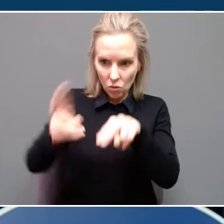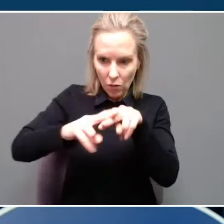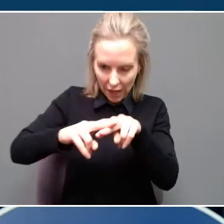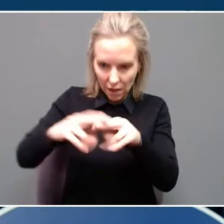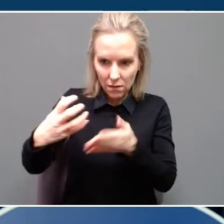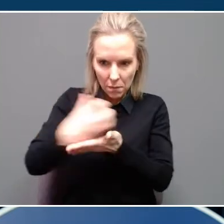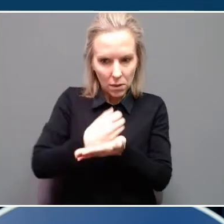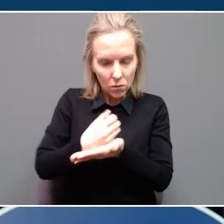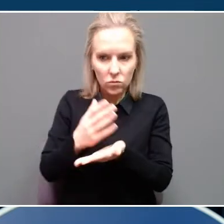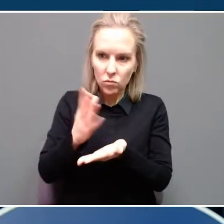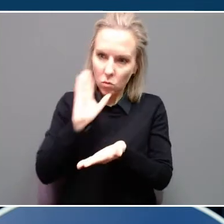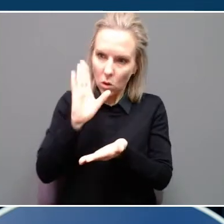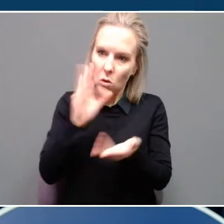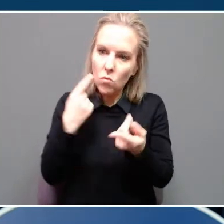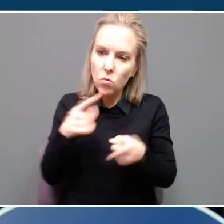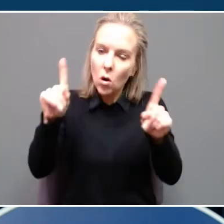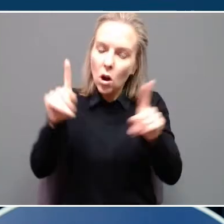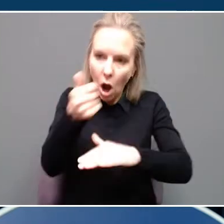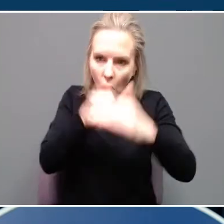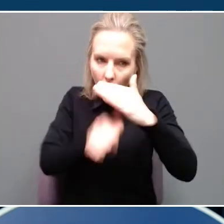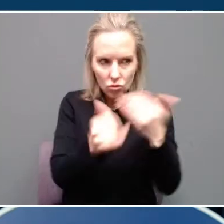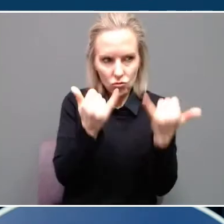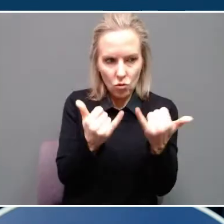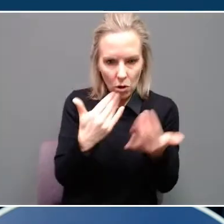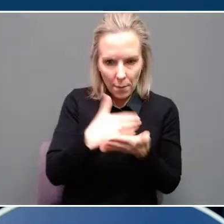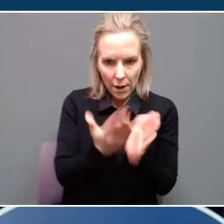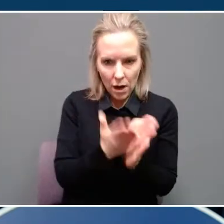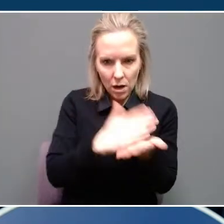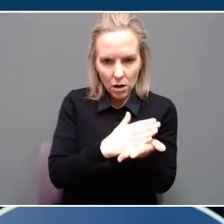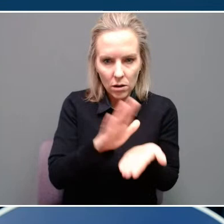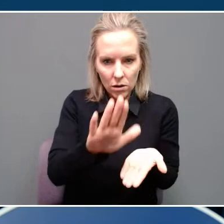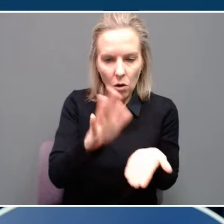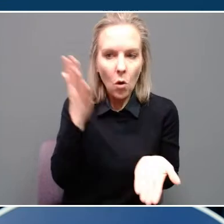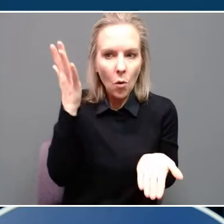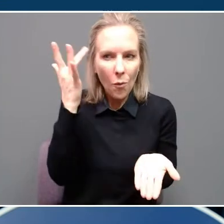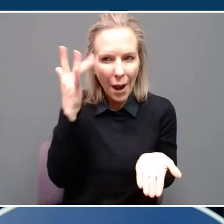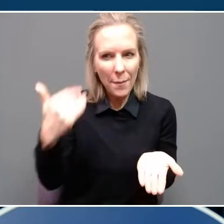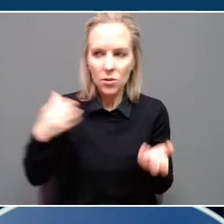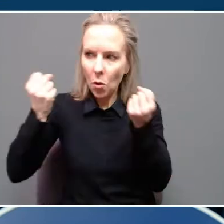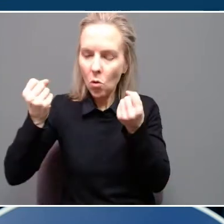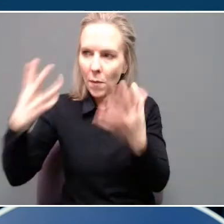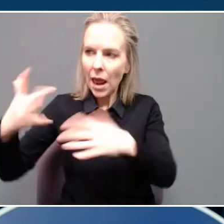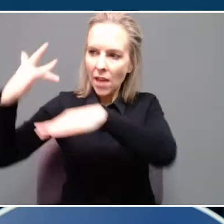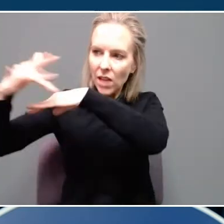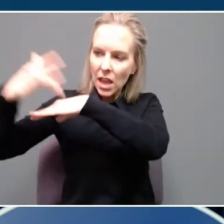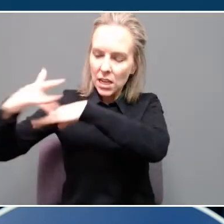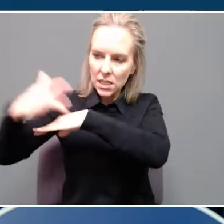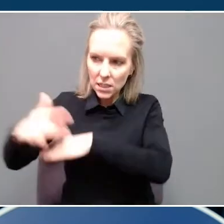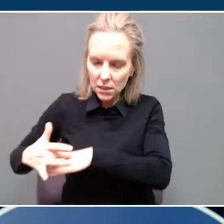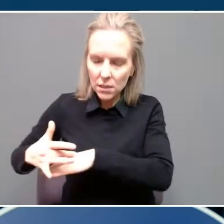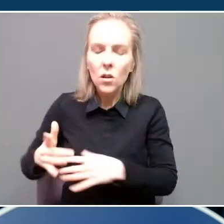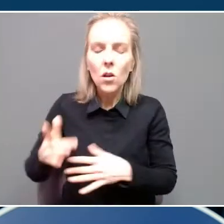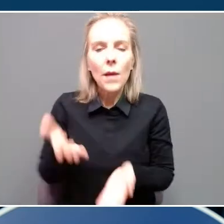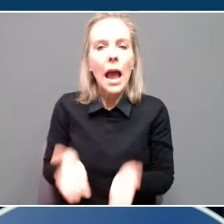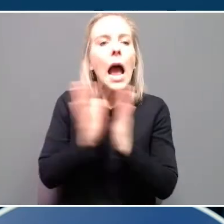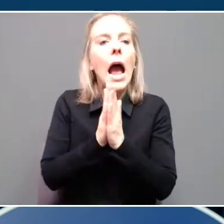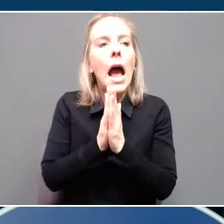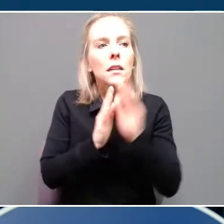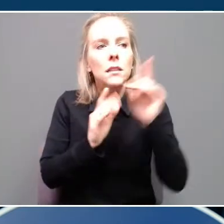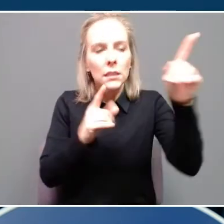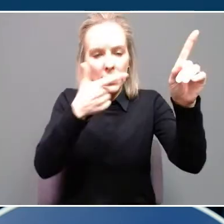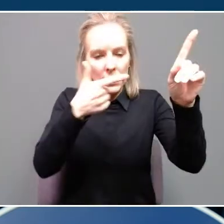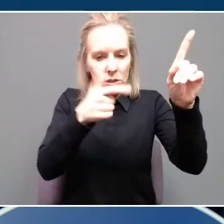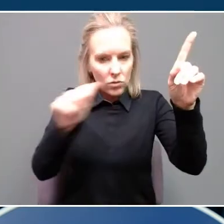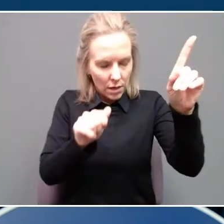current budget, but in part, that's because of our vacancies. So we will be asking for help from the General Assembly moving forward